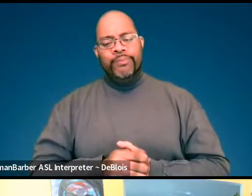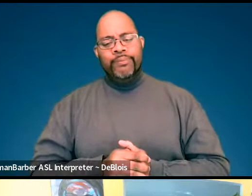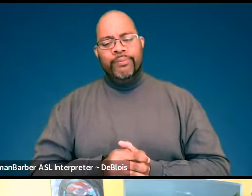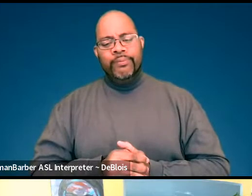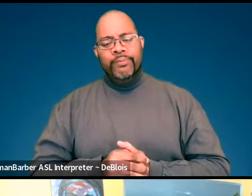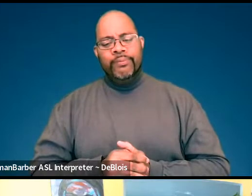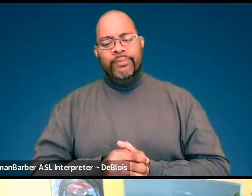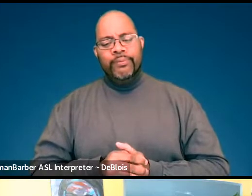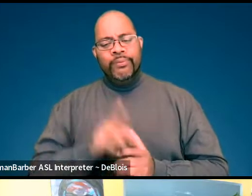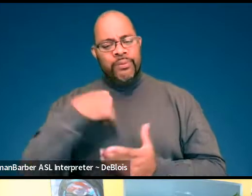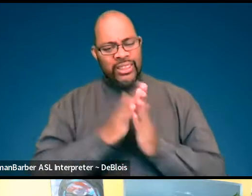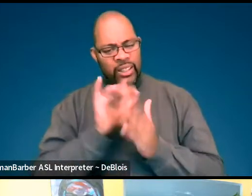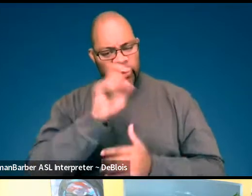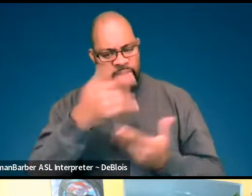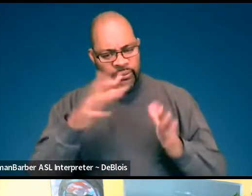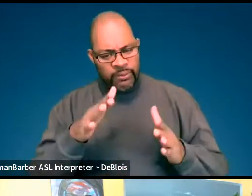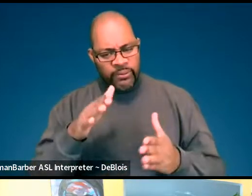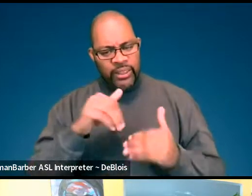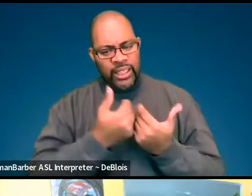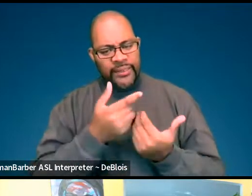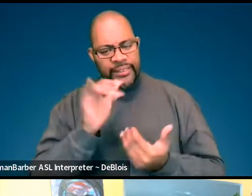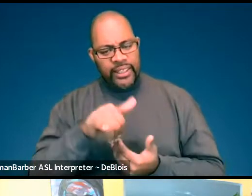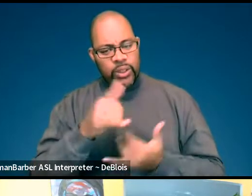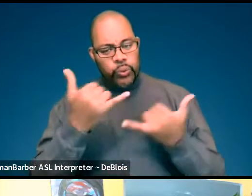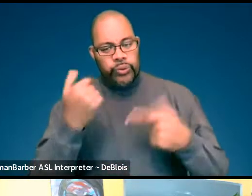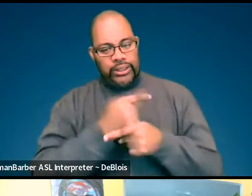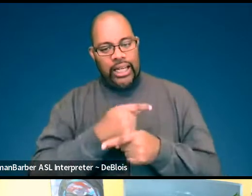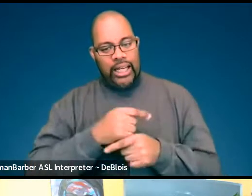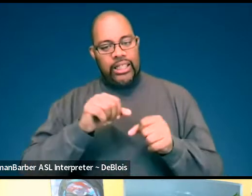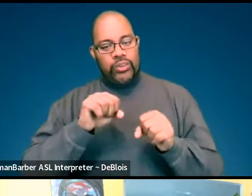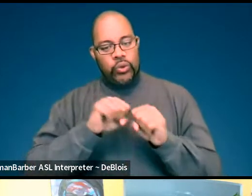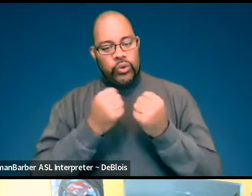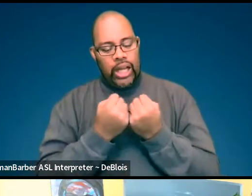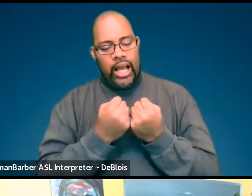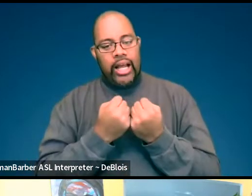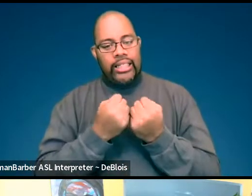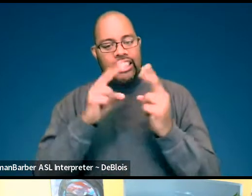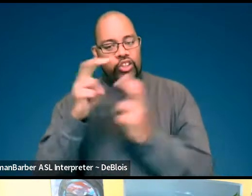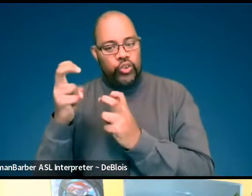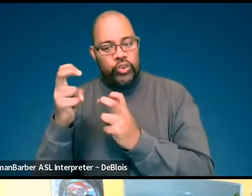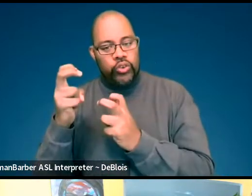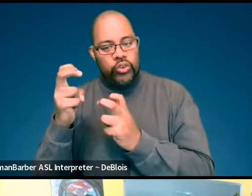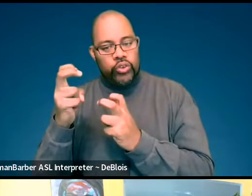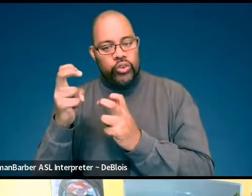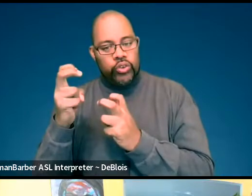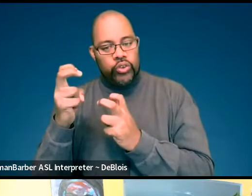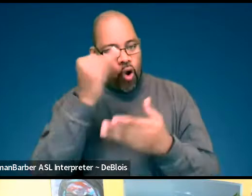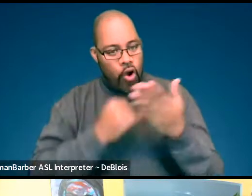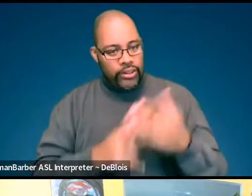Did we ask this question of you? How does today's societal issues impact your art?